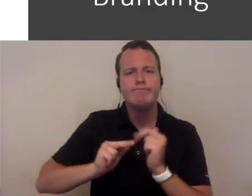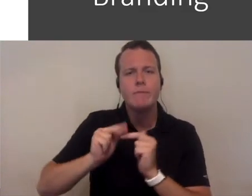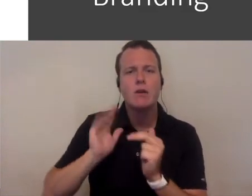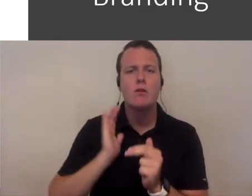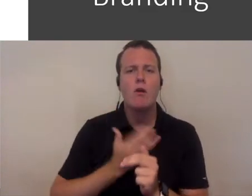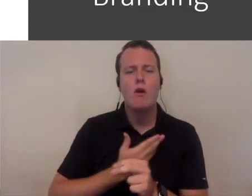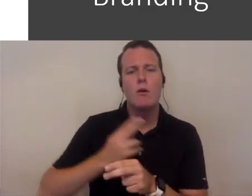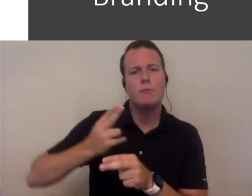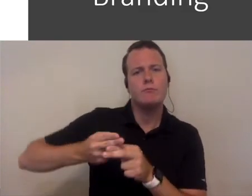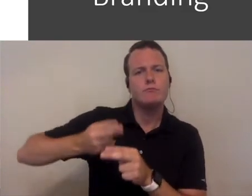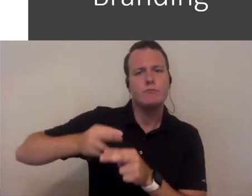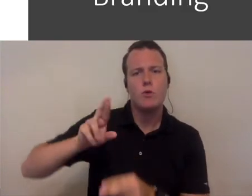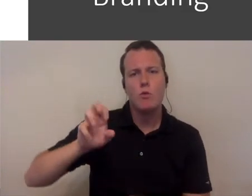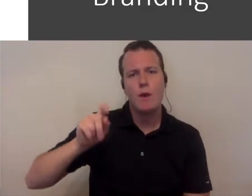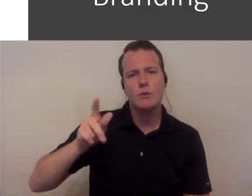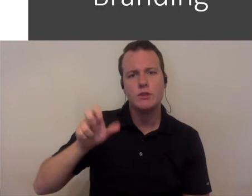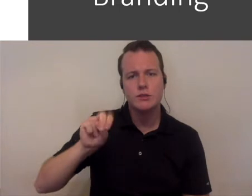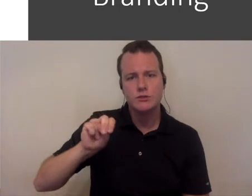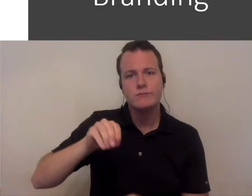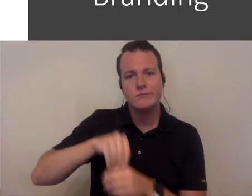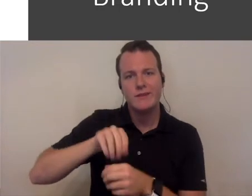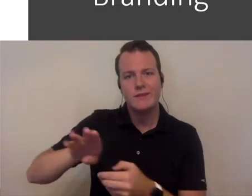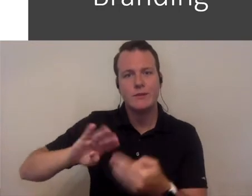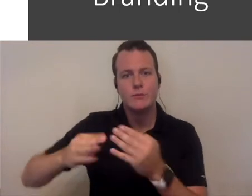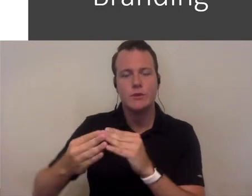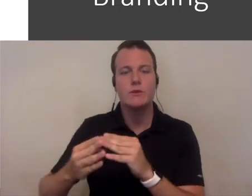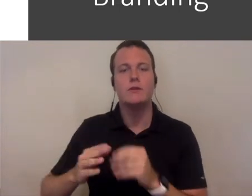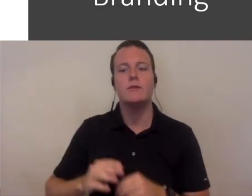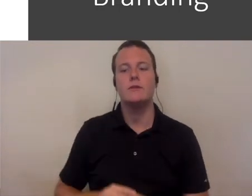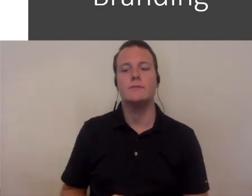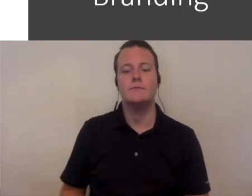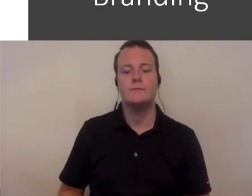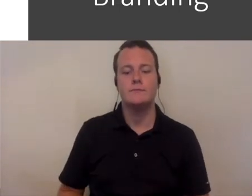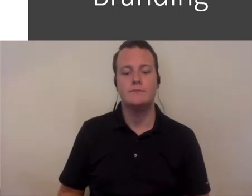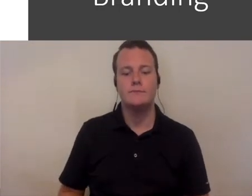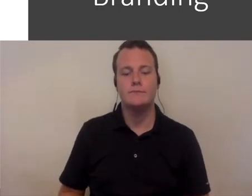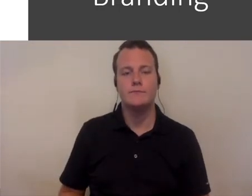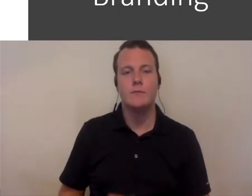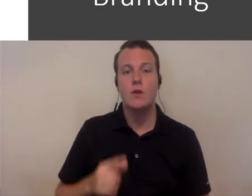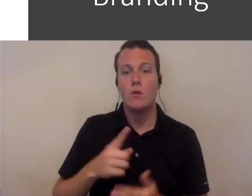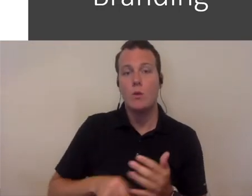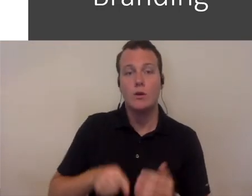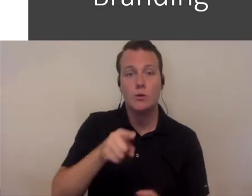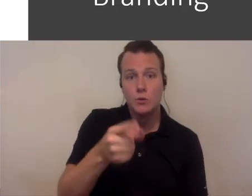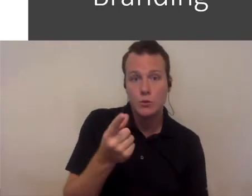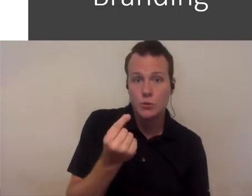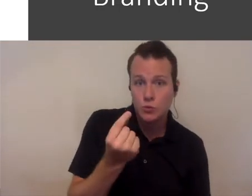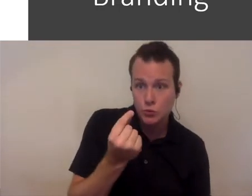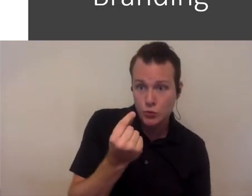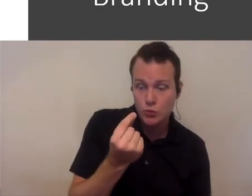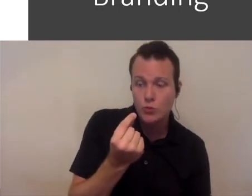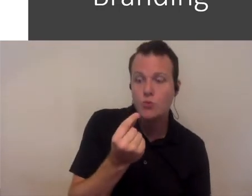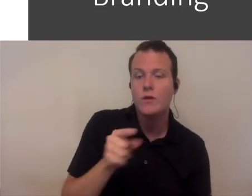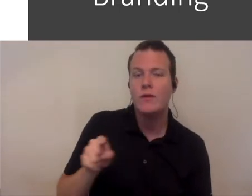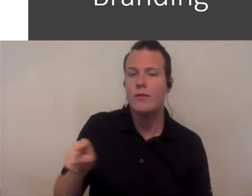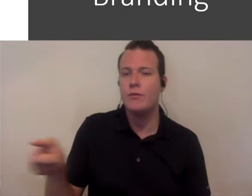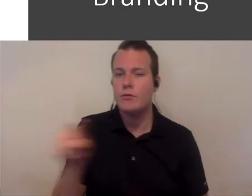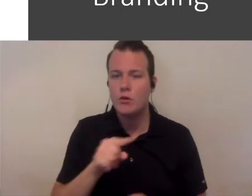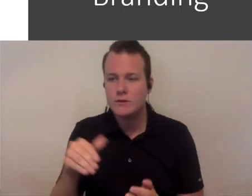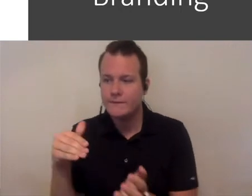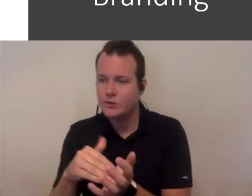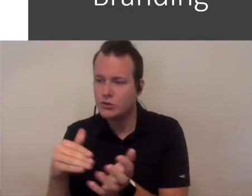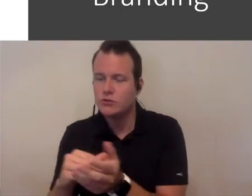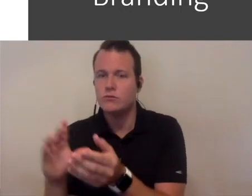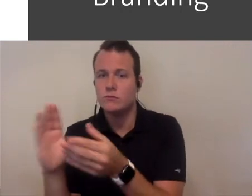your reputation? What can you do that other physicians will start to talk about your office, will talk